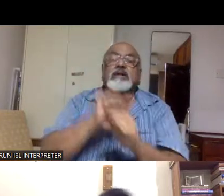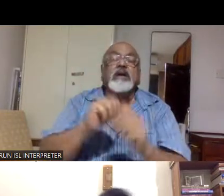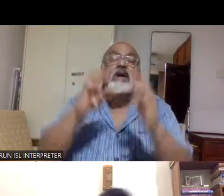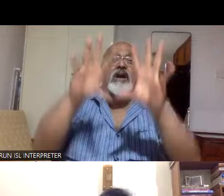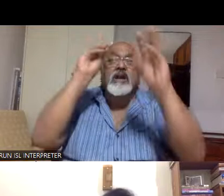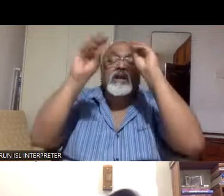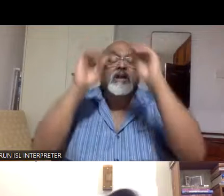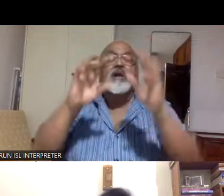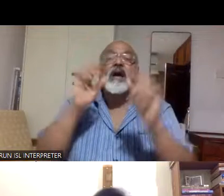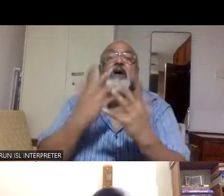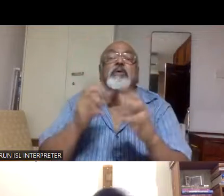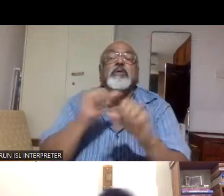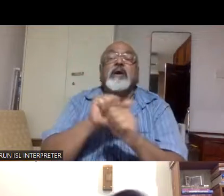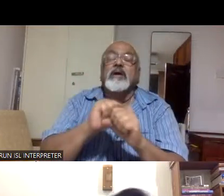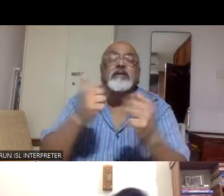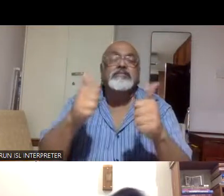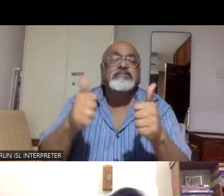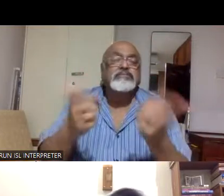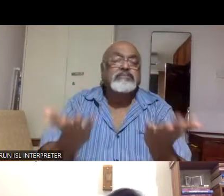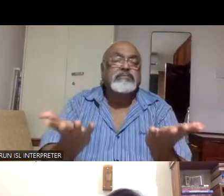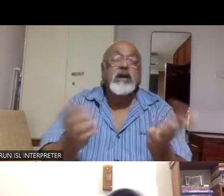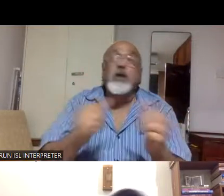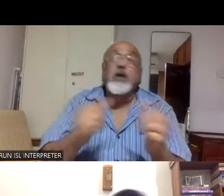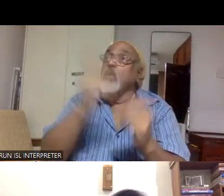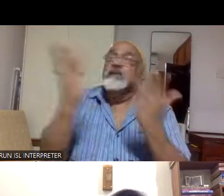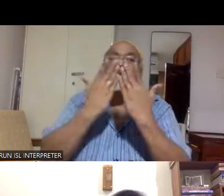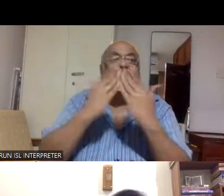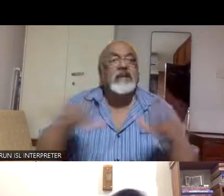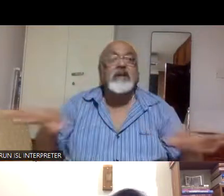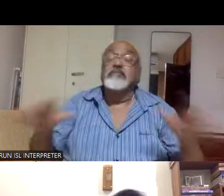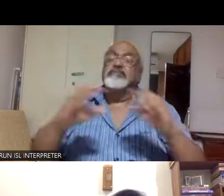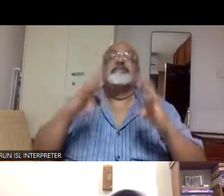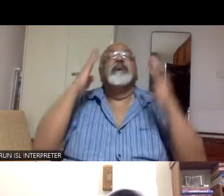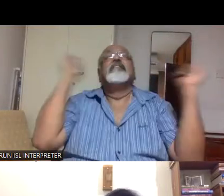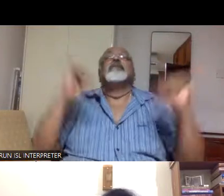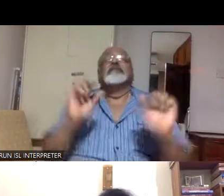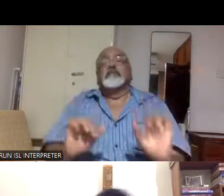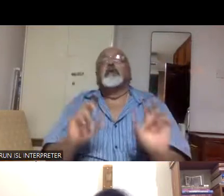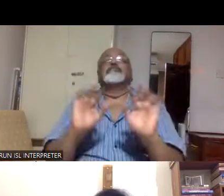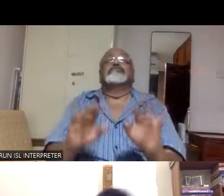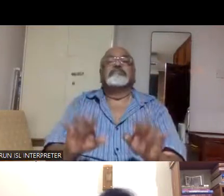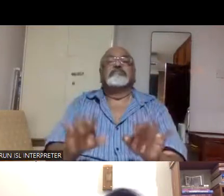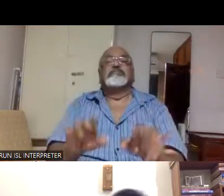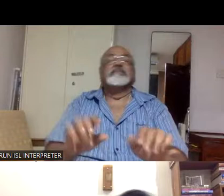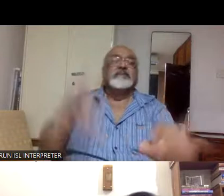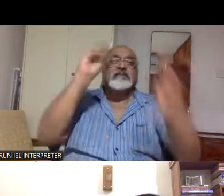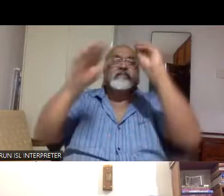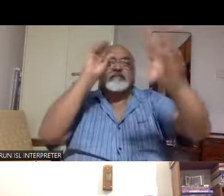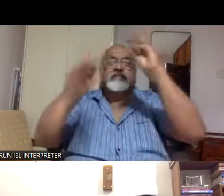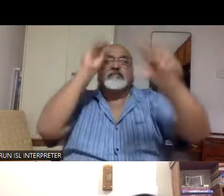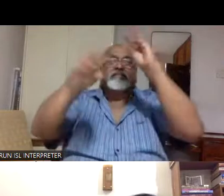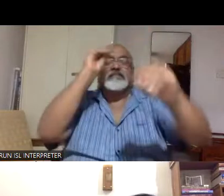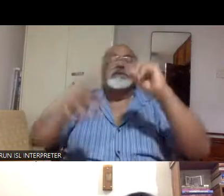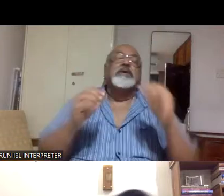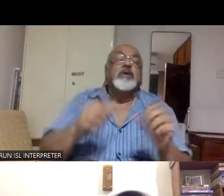So rest of the children, rest of India became very comfortable sitting at home, studying from home,